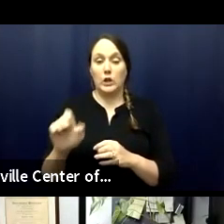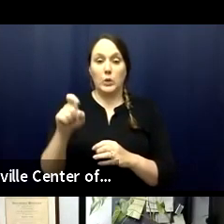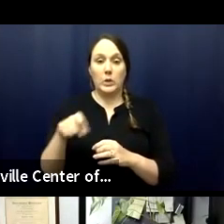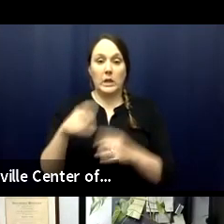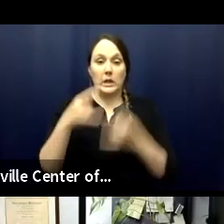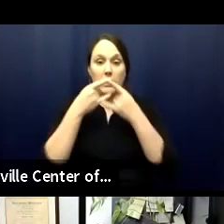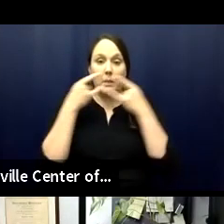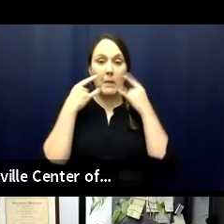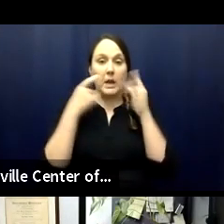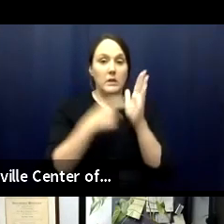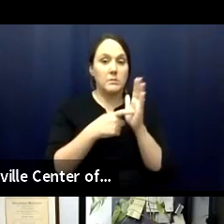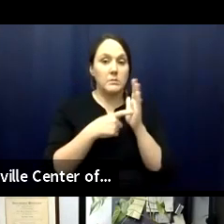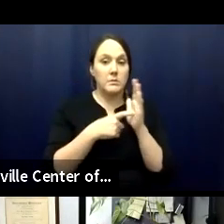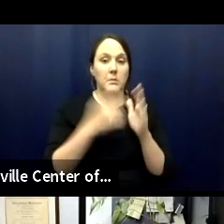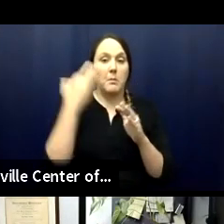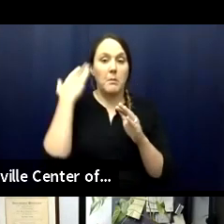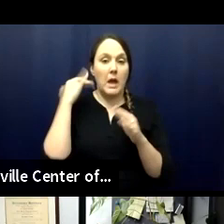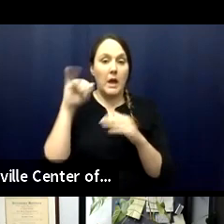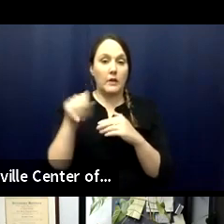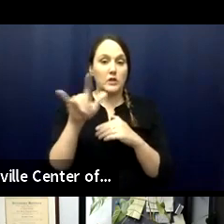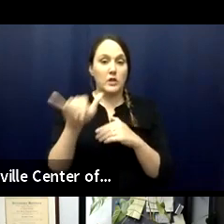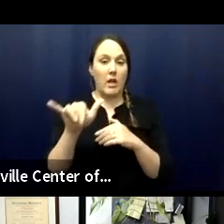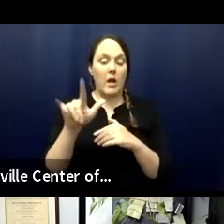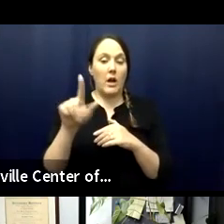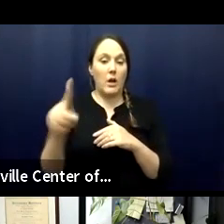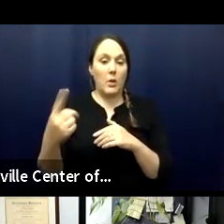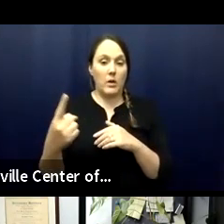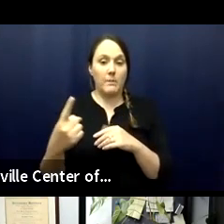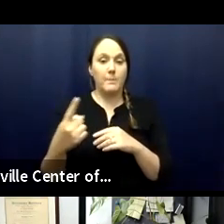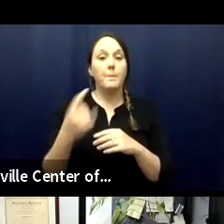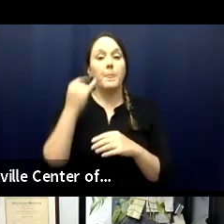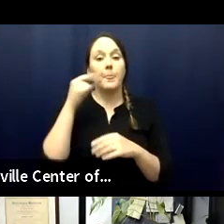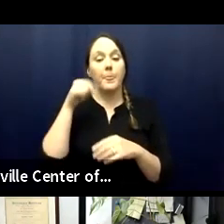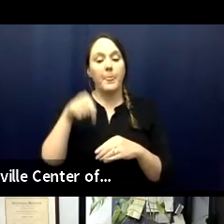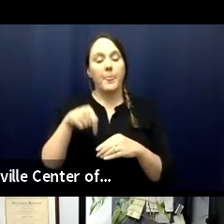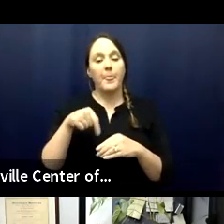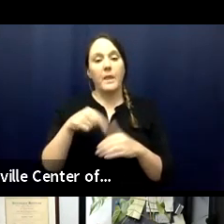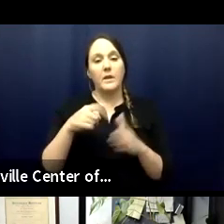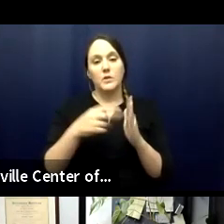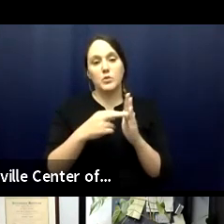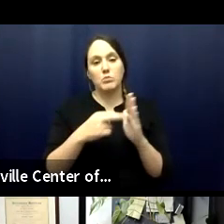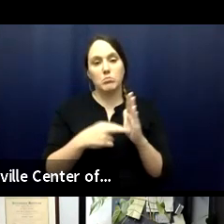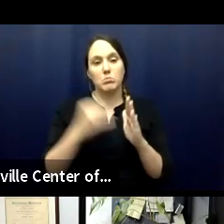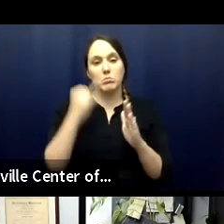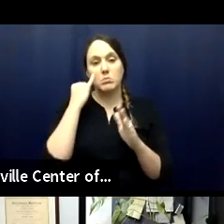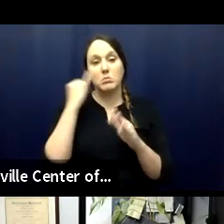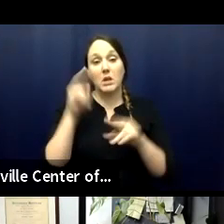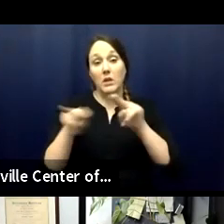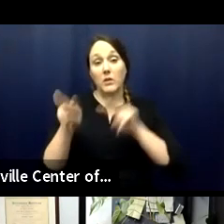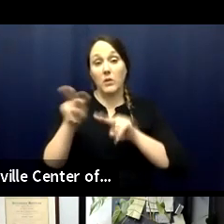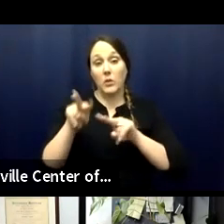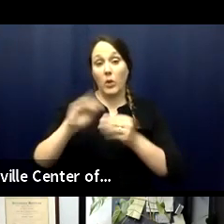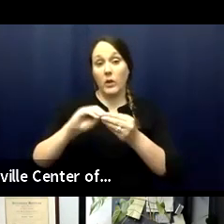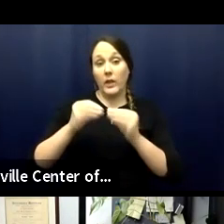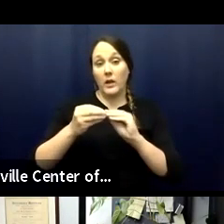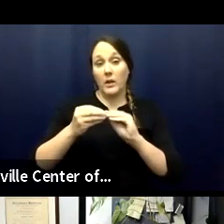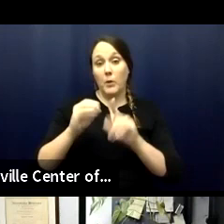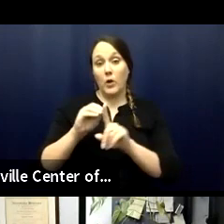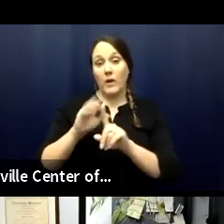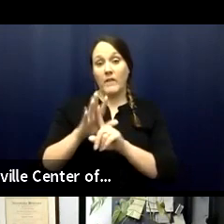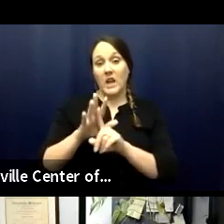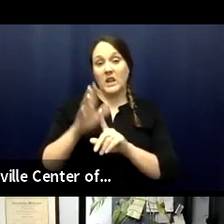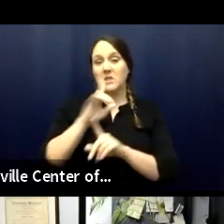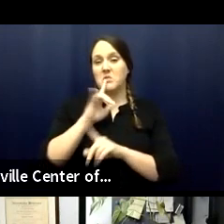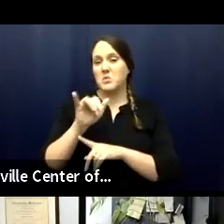in July 1. This is one that if you look at the number of people that are impacted, it's